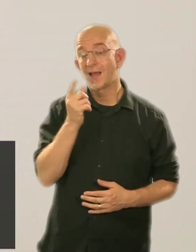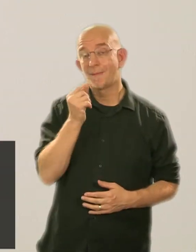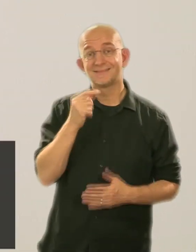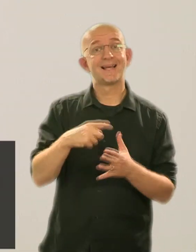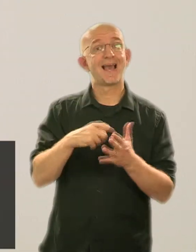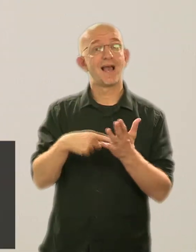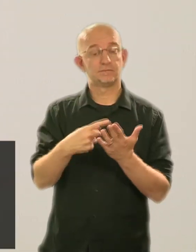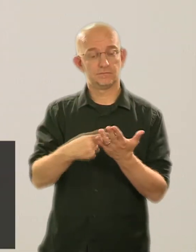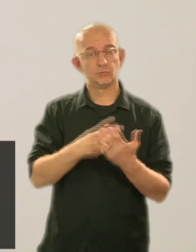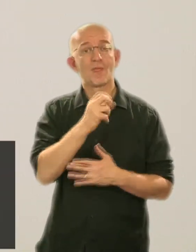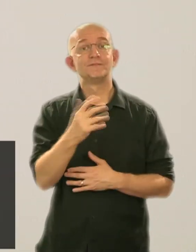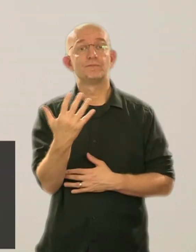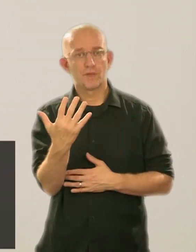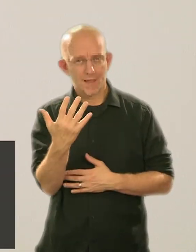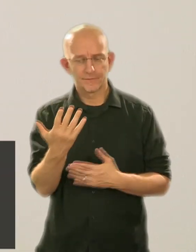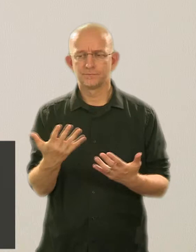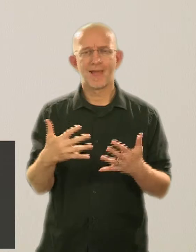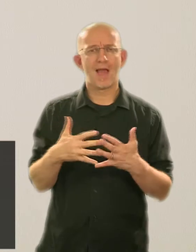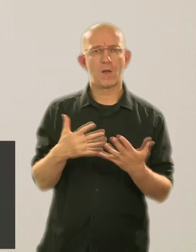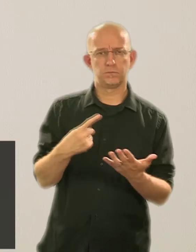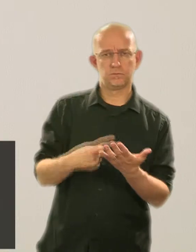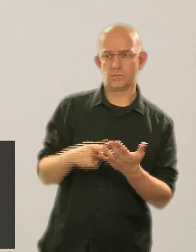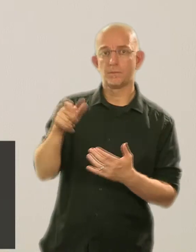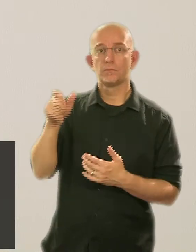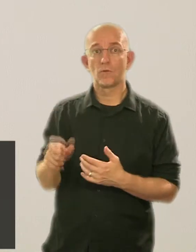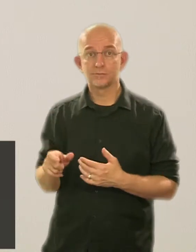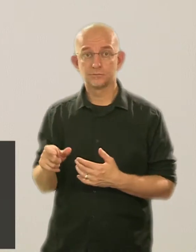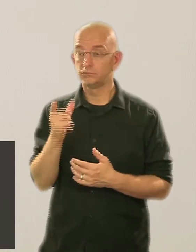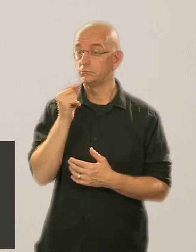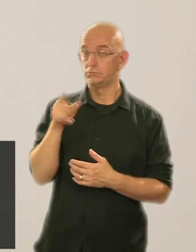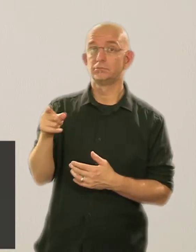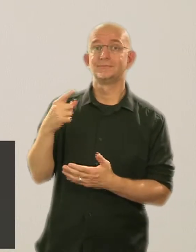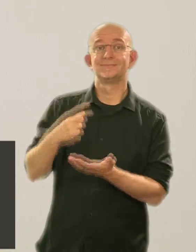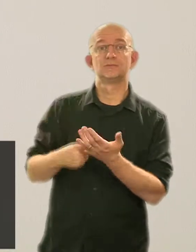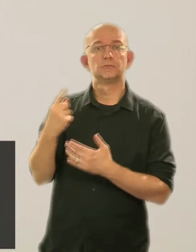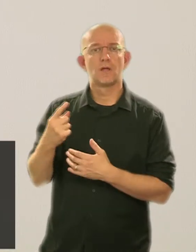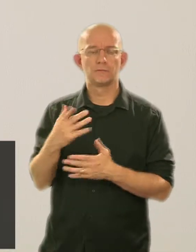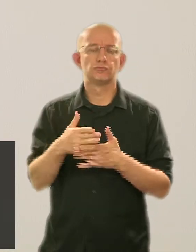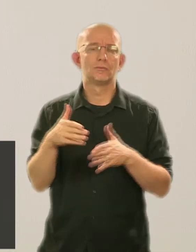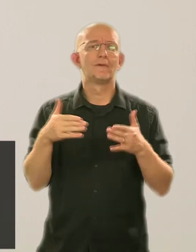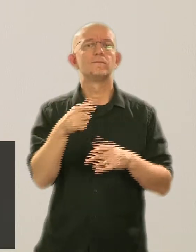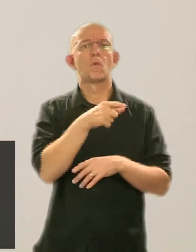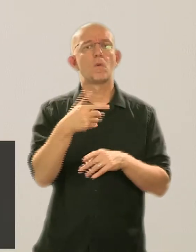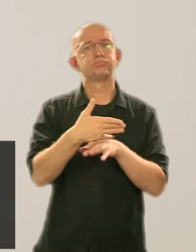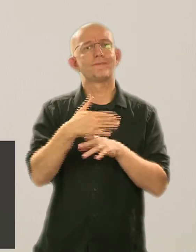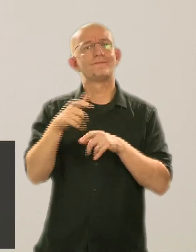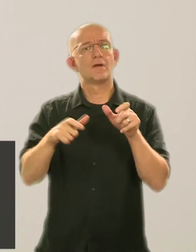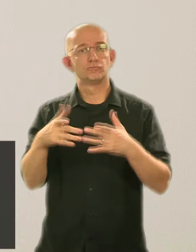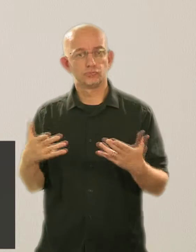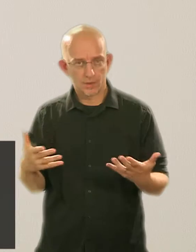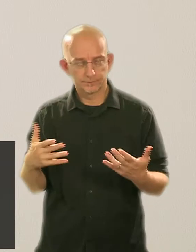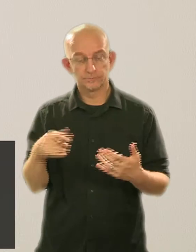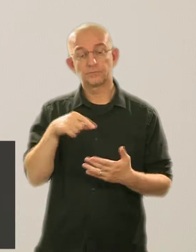The Mental Capacity Act 2005, how to determine a person's ability to make their own decisions